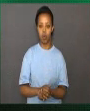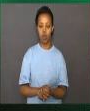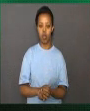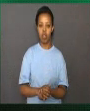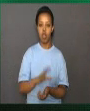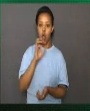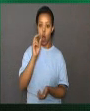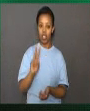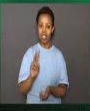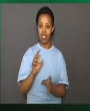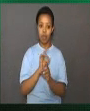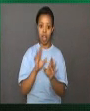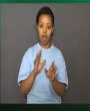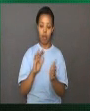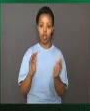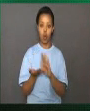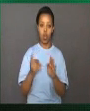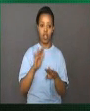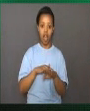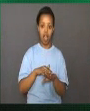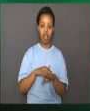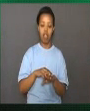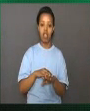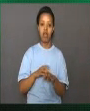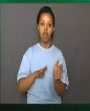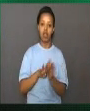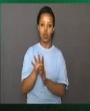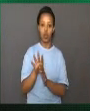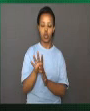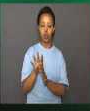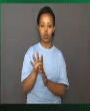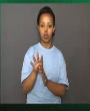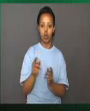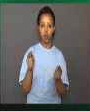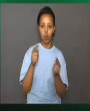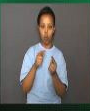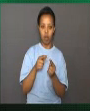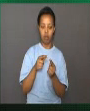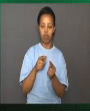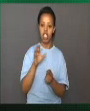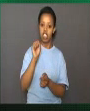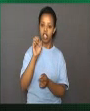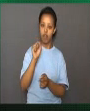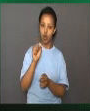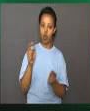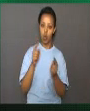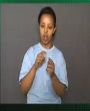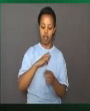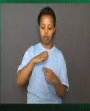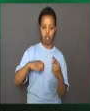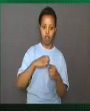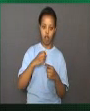anaerobic conditions, the bacteria Desulfovibrio work to release sulfur from